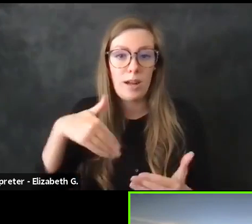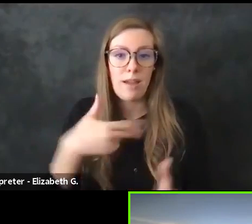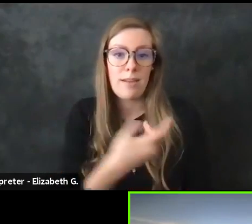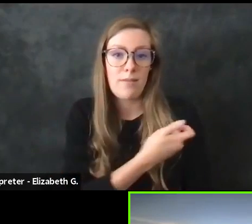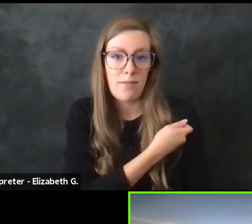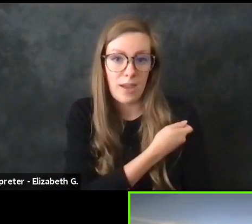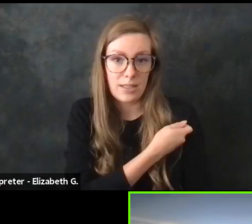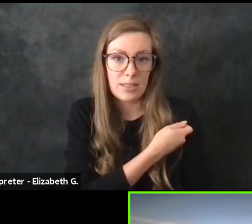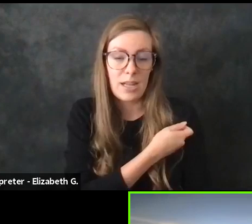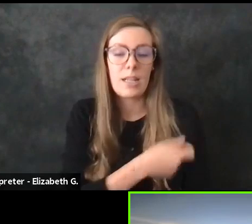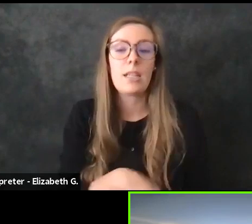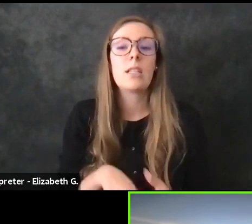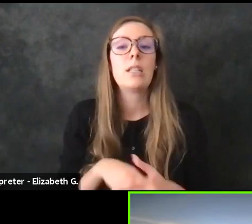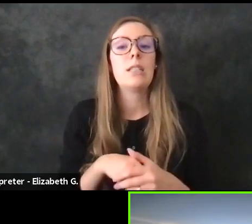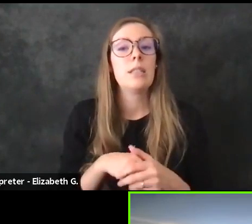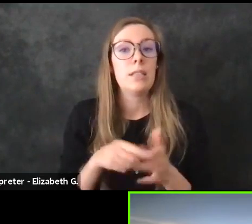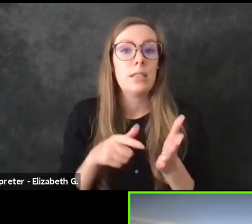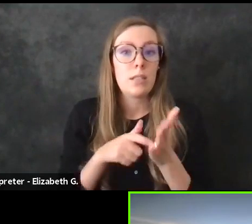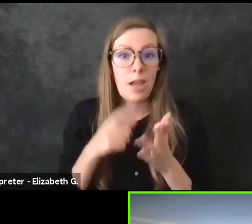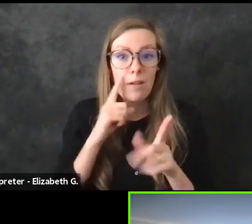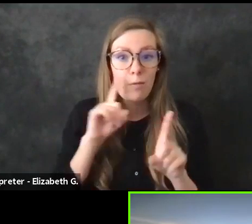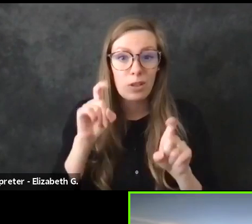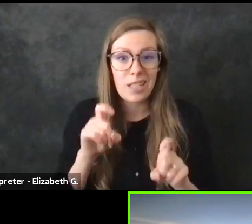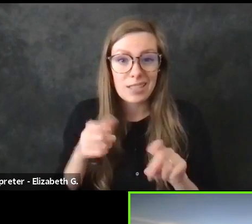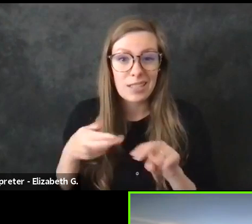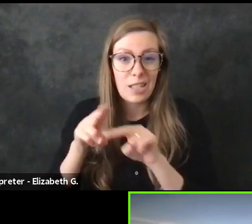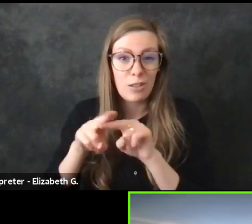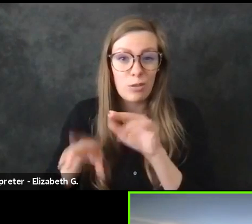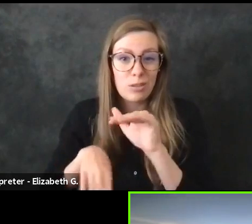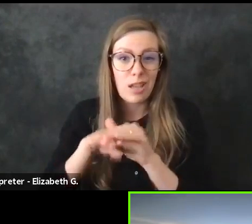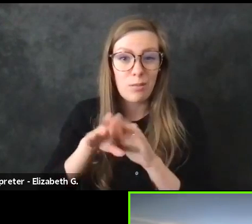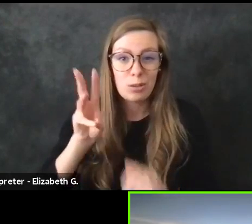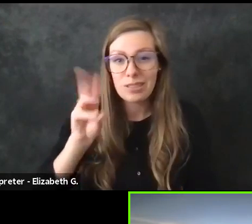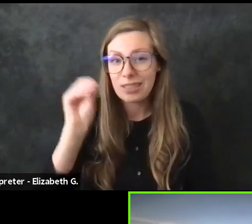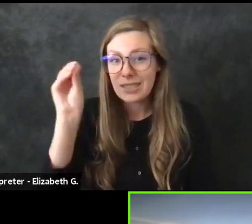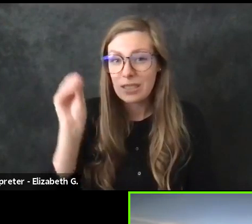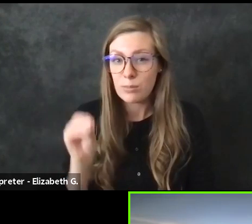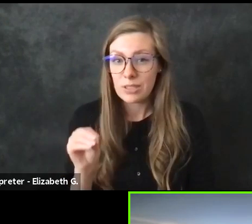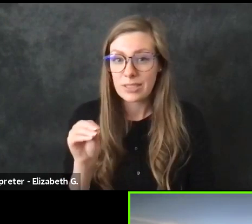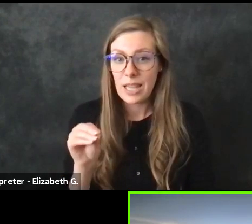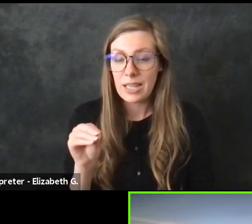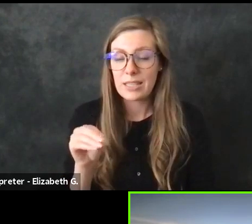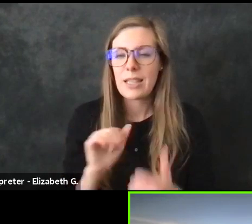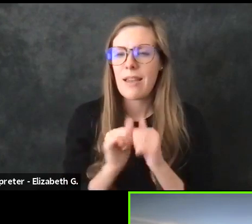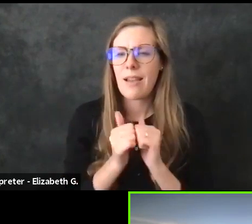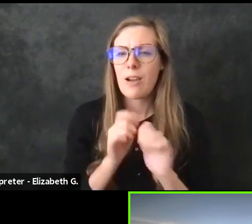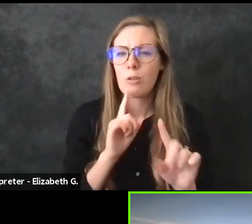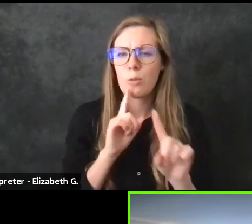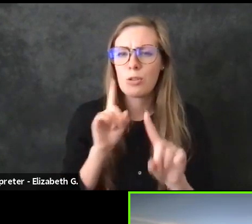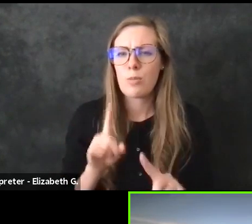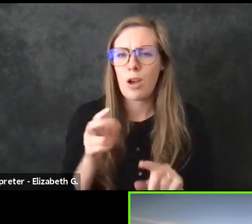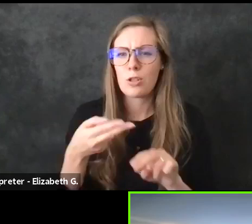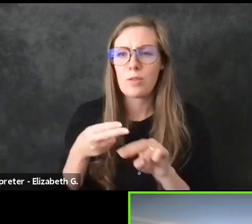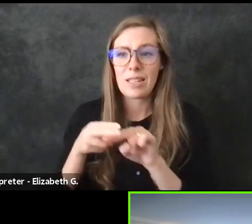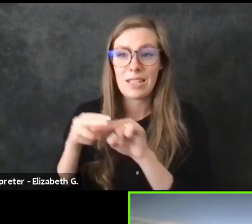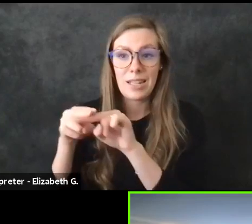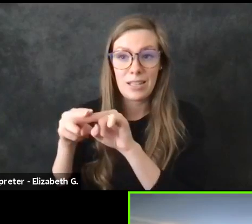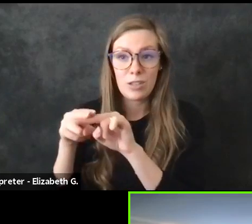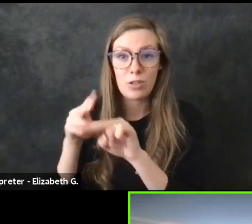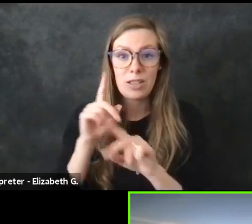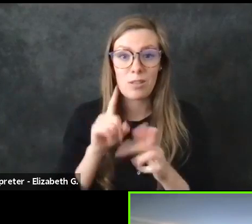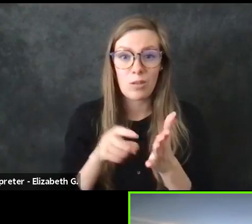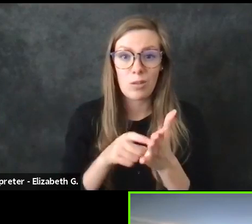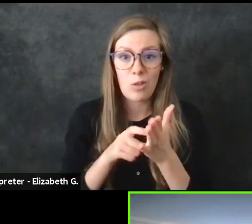has increased more than 60% in the past month. In response to this increase or demand in